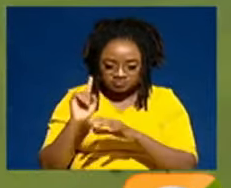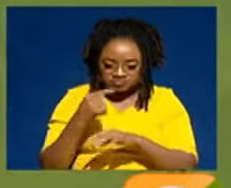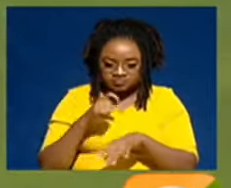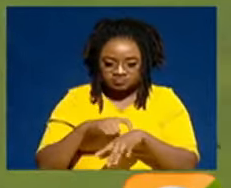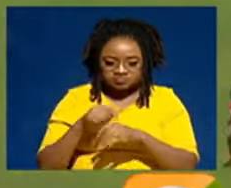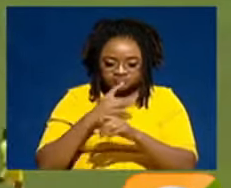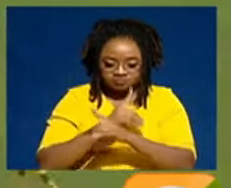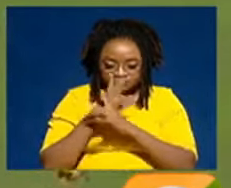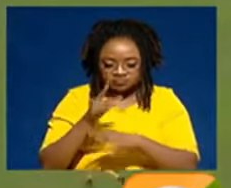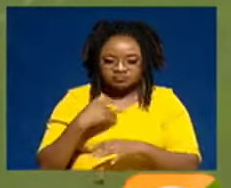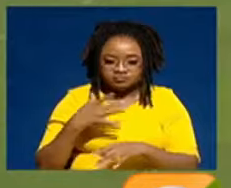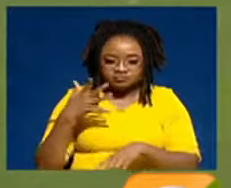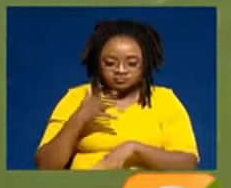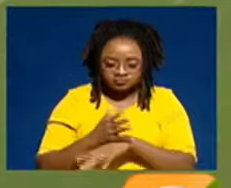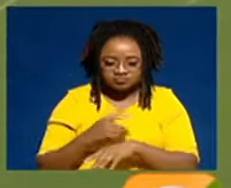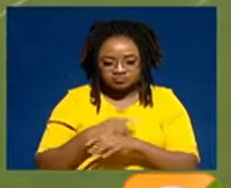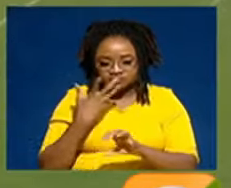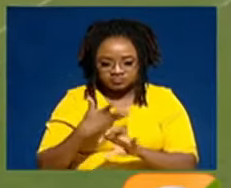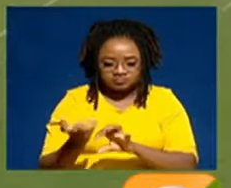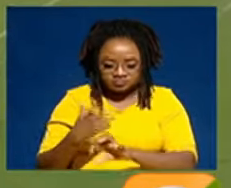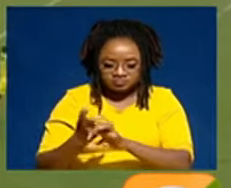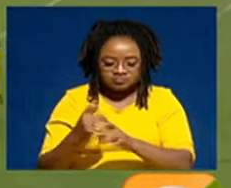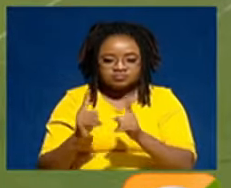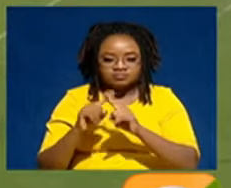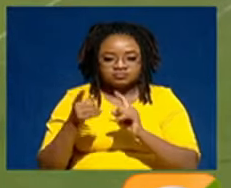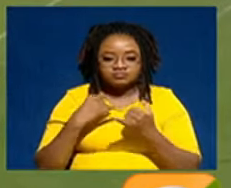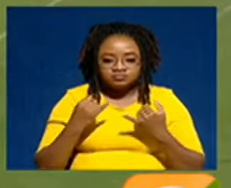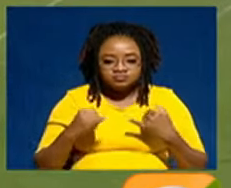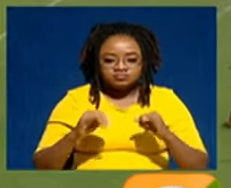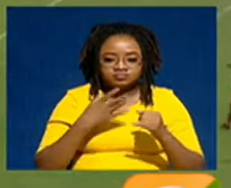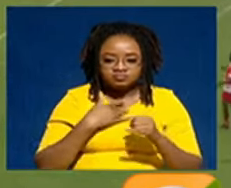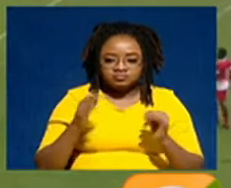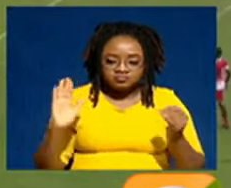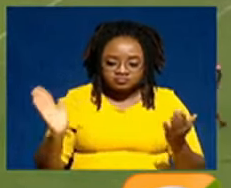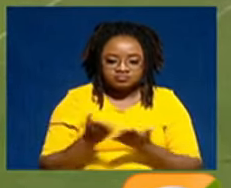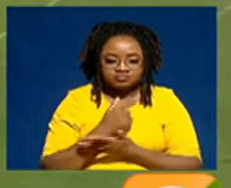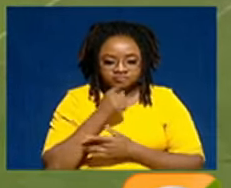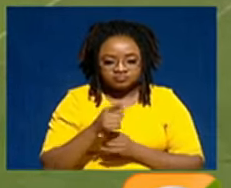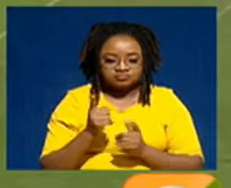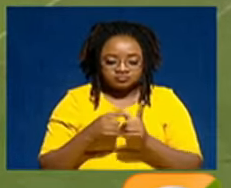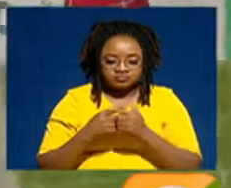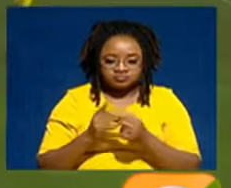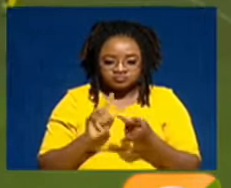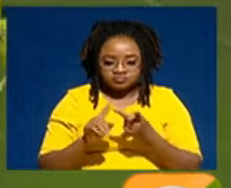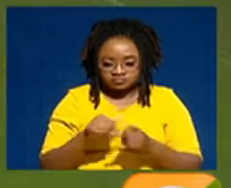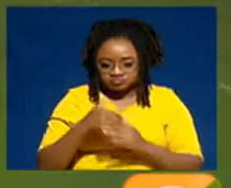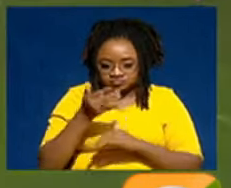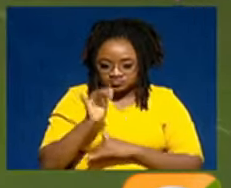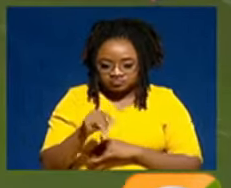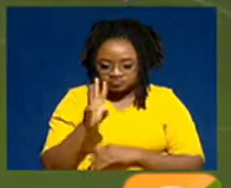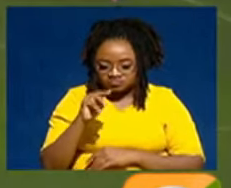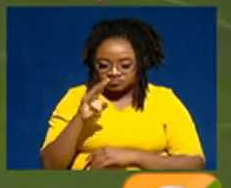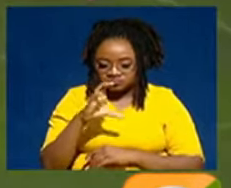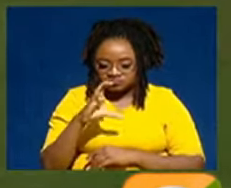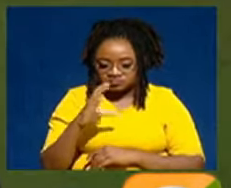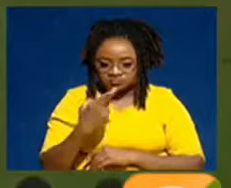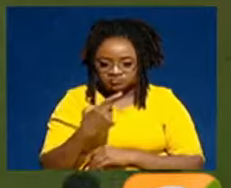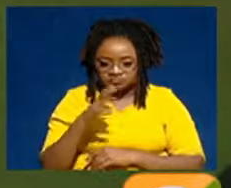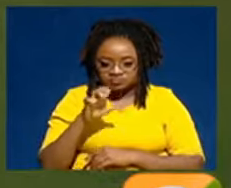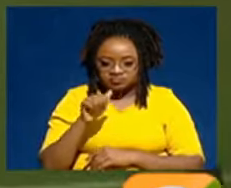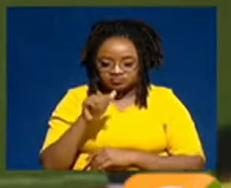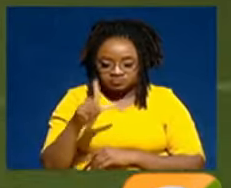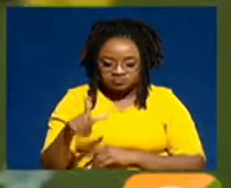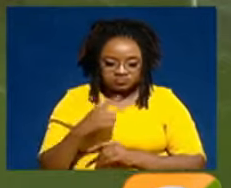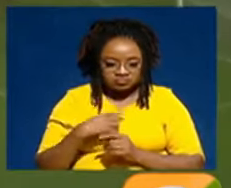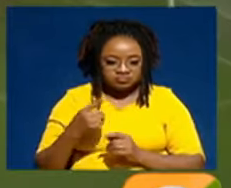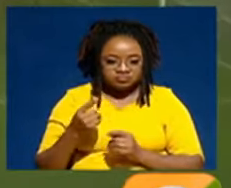Joseph Okumu scoring an own goal when attempting to clear a cross. And then the Michael Olunga show started in the first half